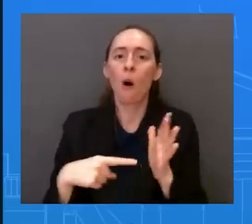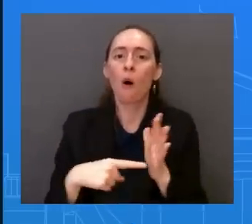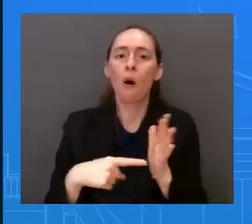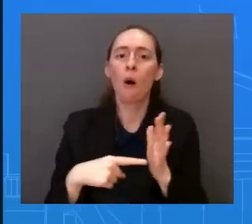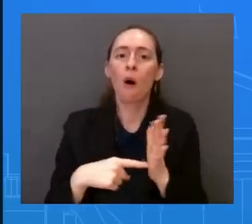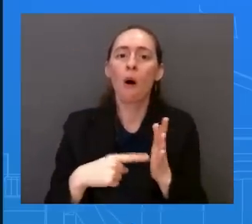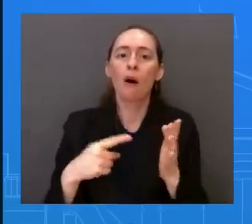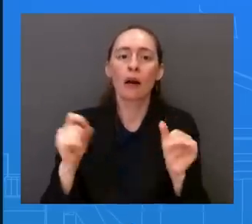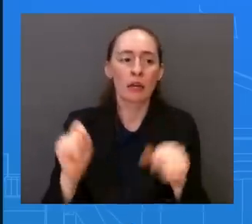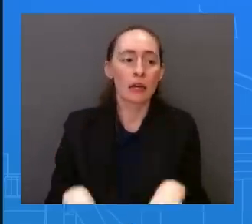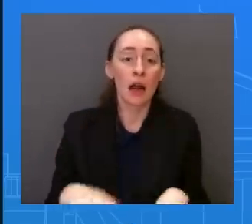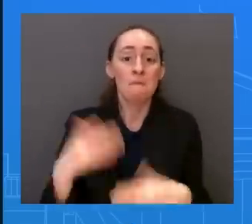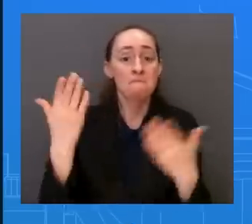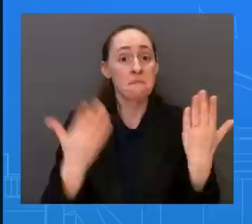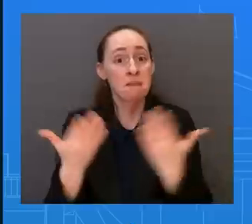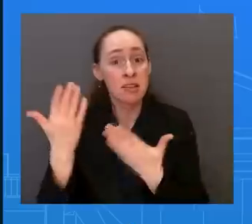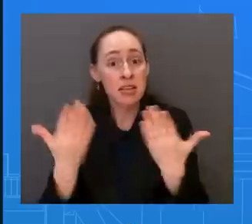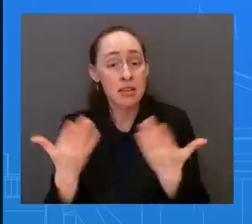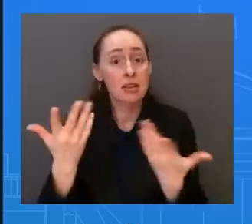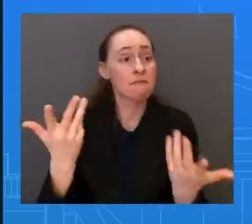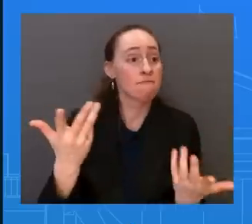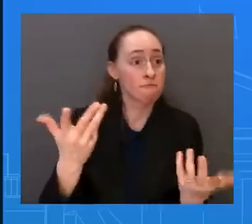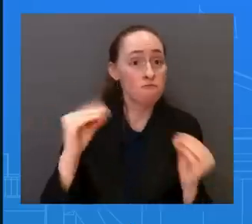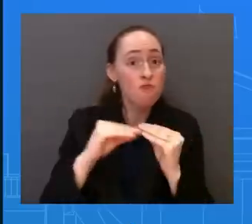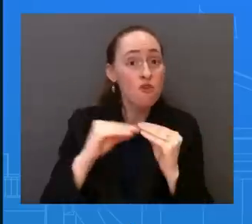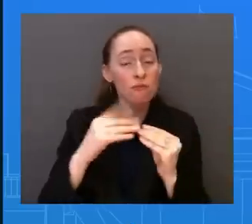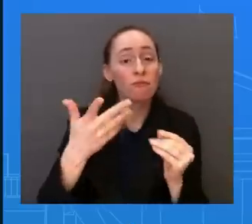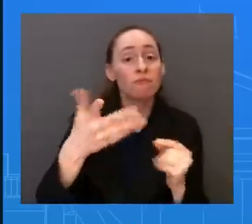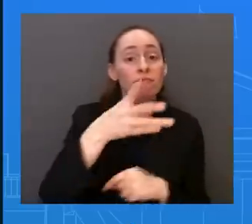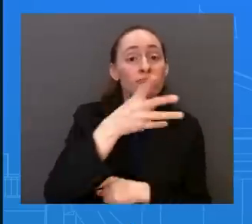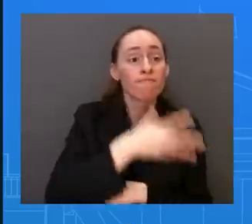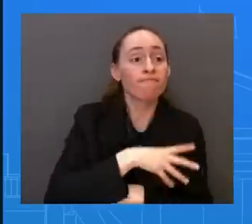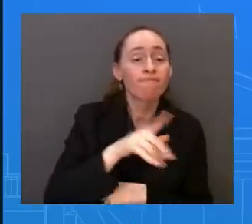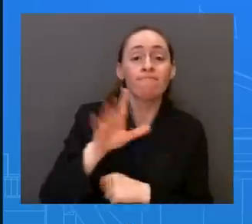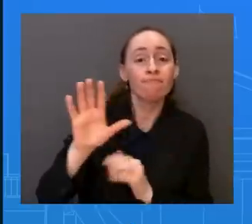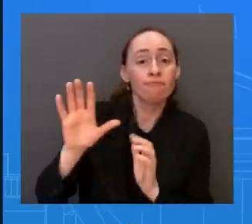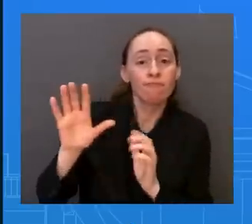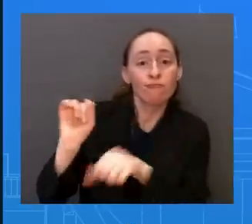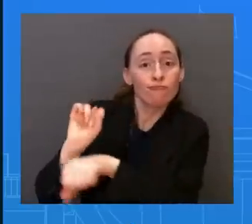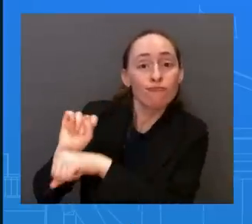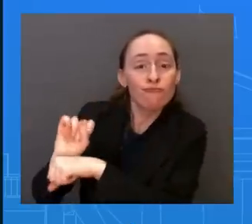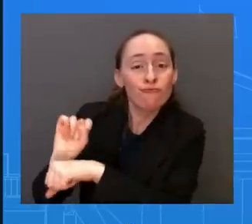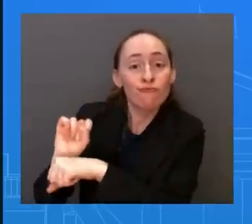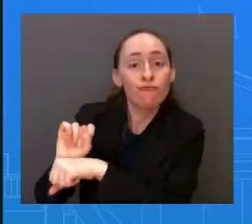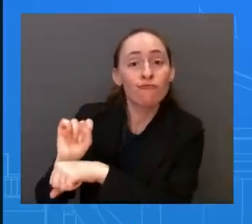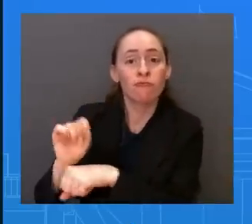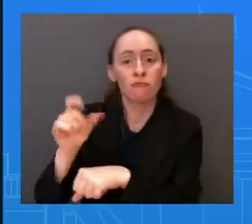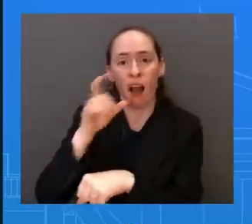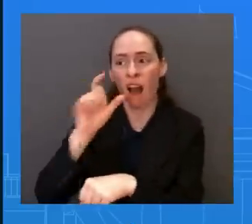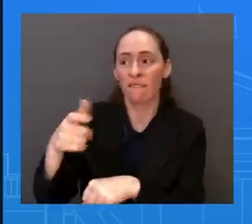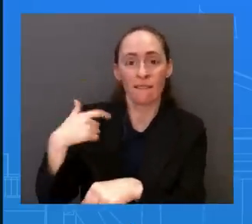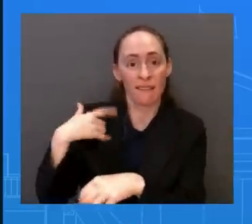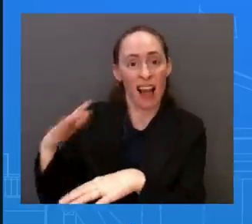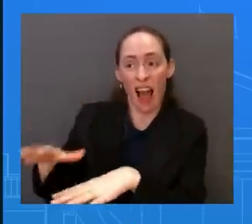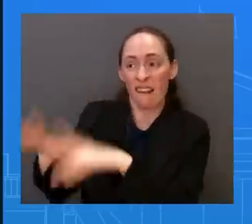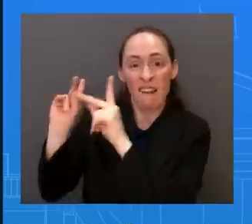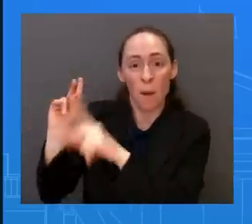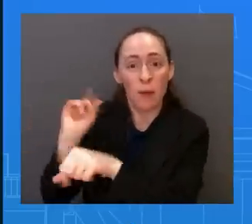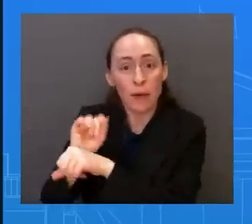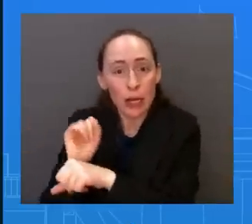have seen. He'll outline those, and he'll make clear that, you know, that should be our priority, is looking at how do we keep this progress going.